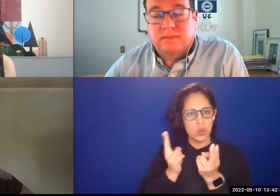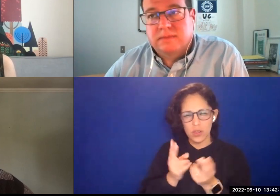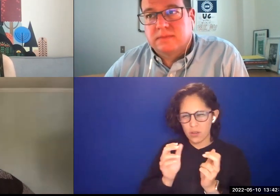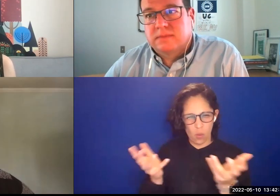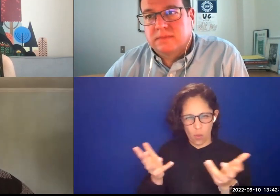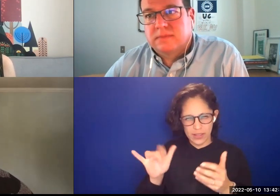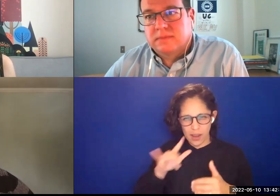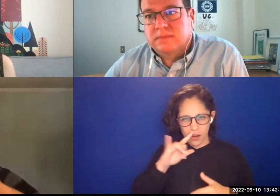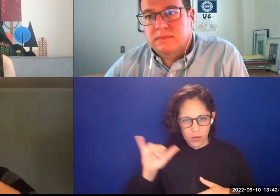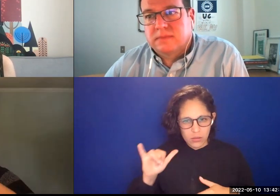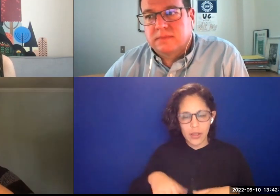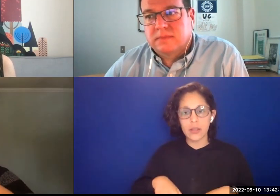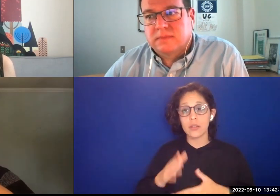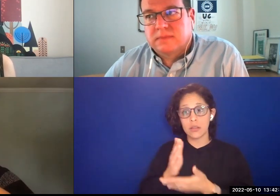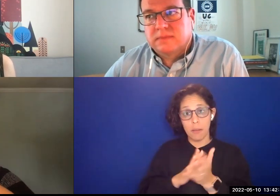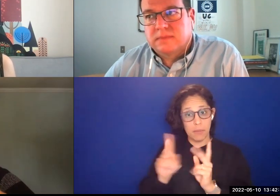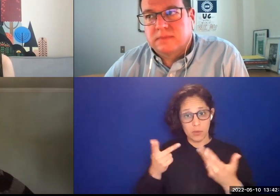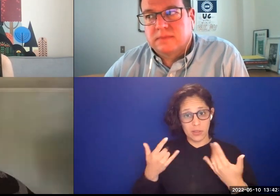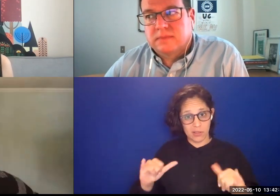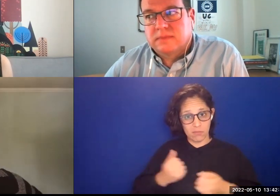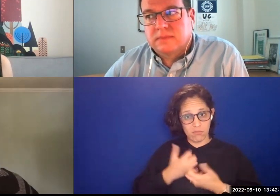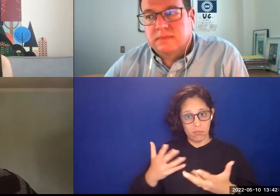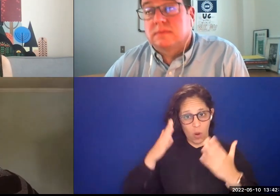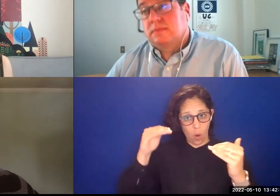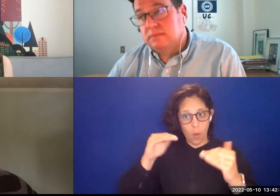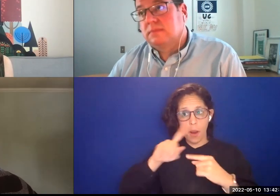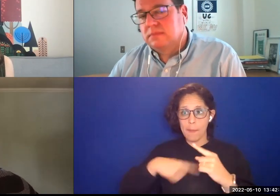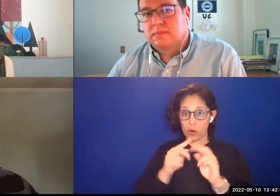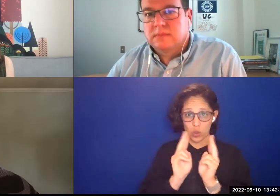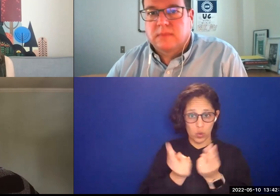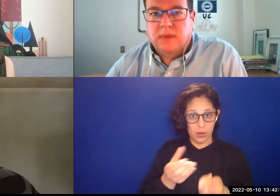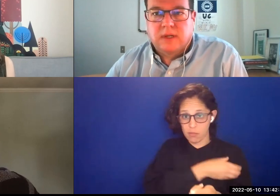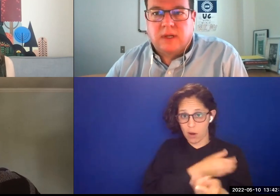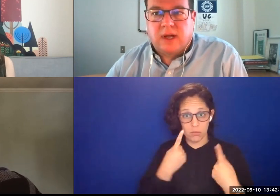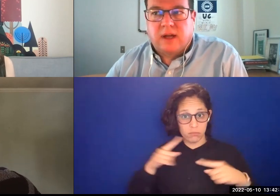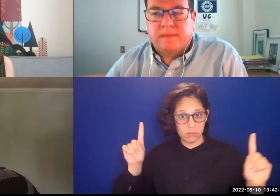are people still expressing hope about the effectiveness of union power?